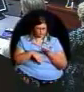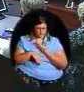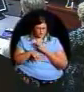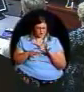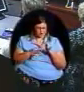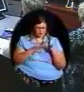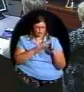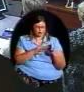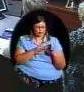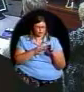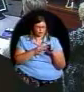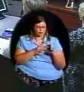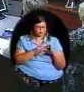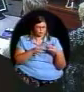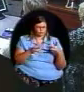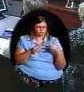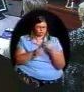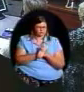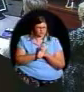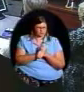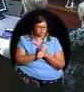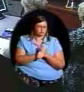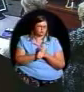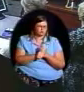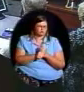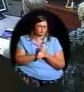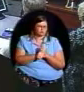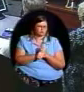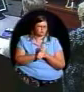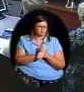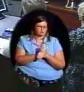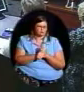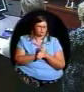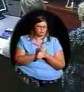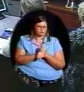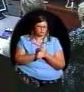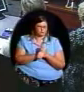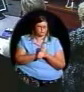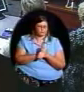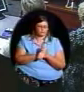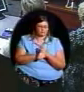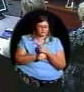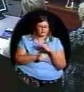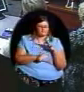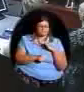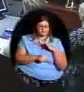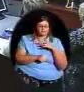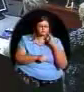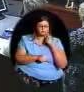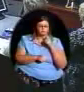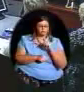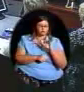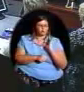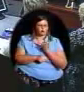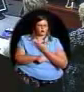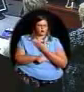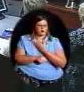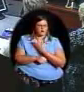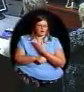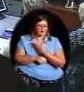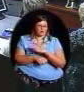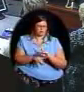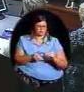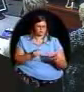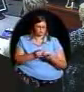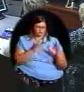configuration compared, and I think you mentioned that, Dr. Graham, would it be beneficial for our district to look at our 7th graders?